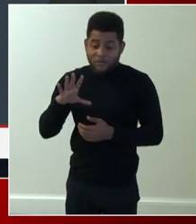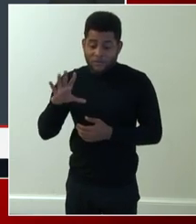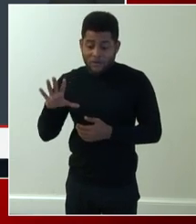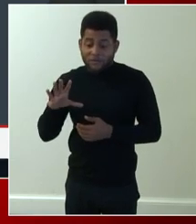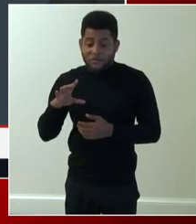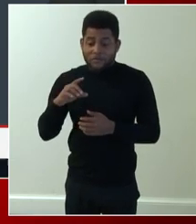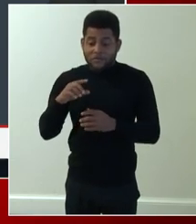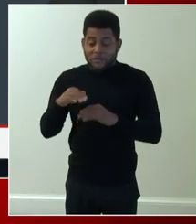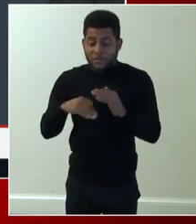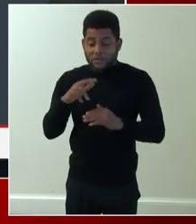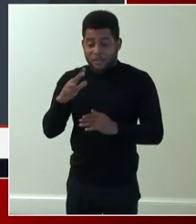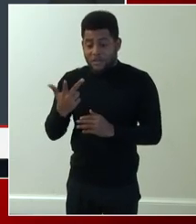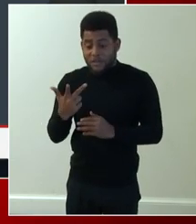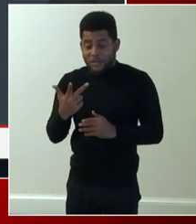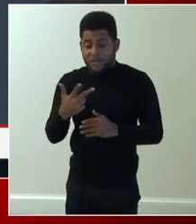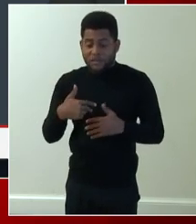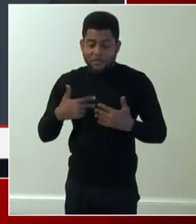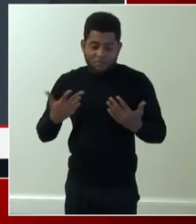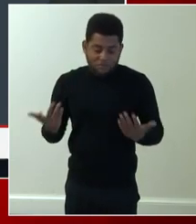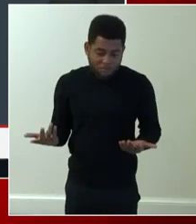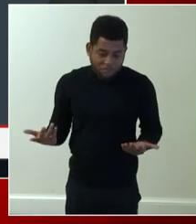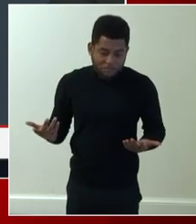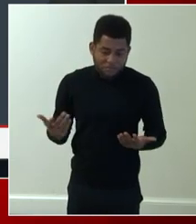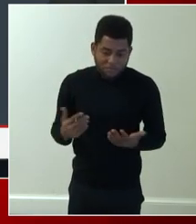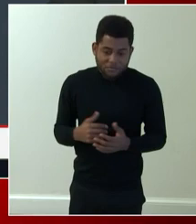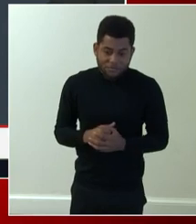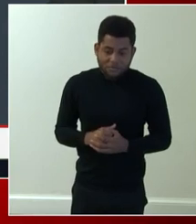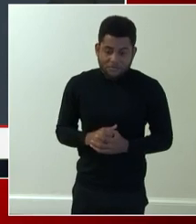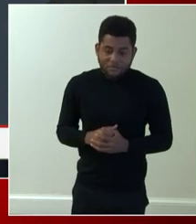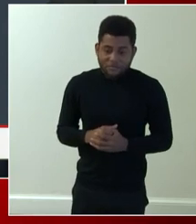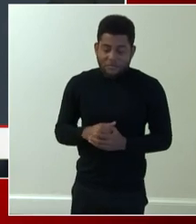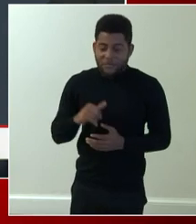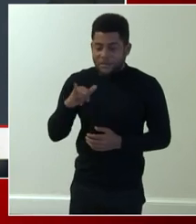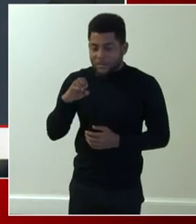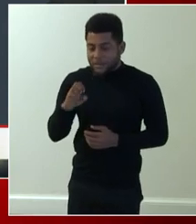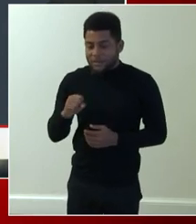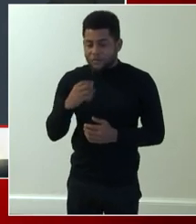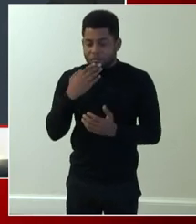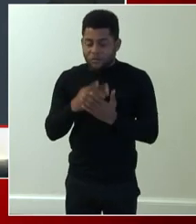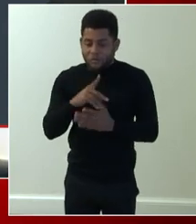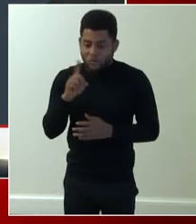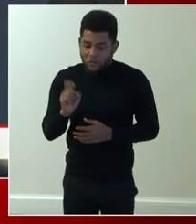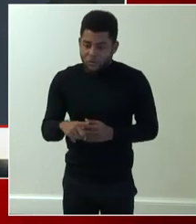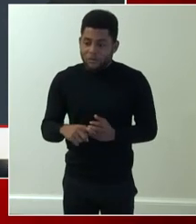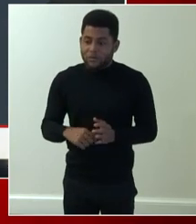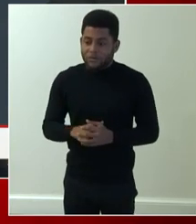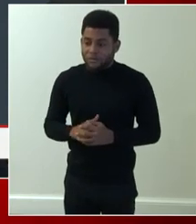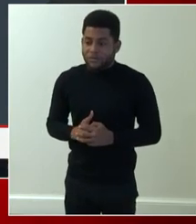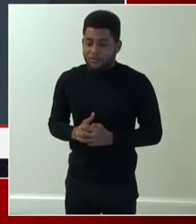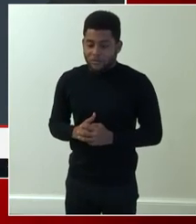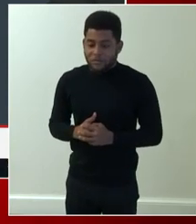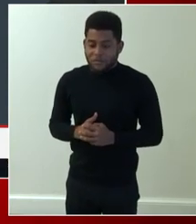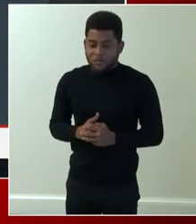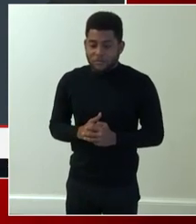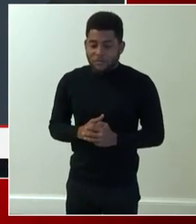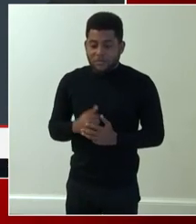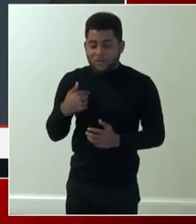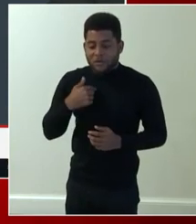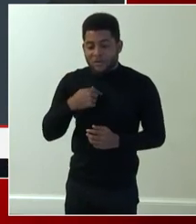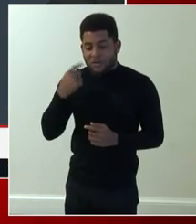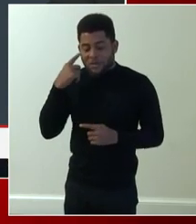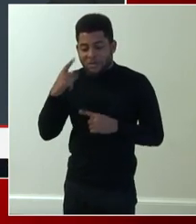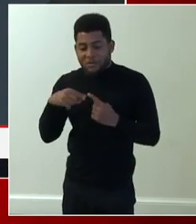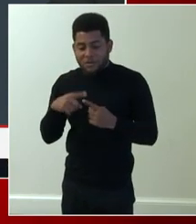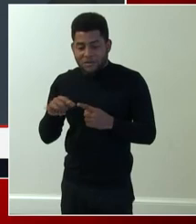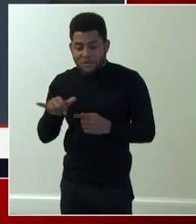so like, and some will have complied. So it's, but yes, it's a good question. That's, think of it as like the same group moving from